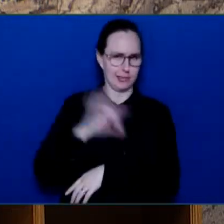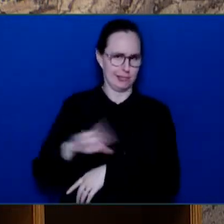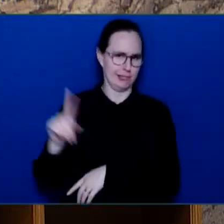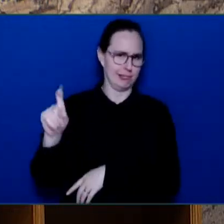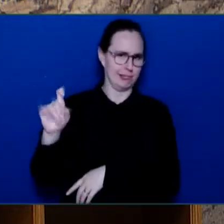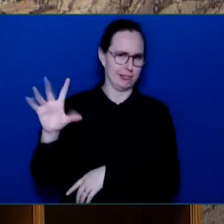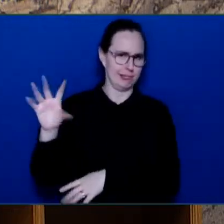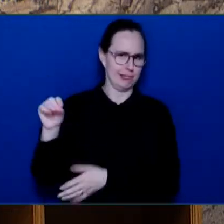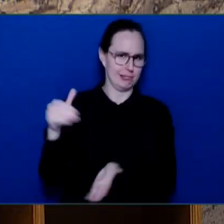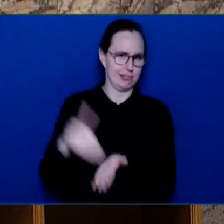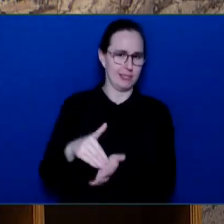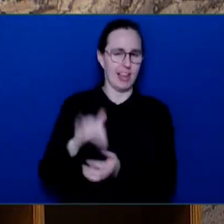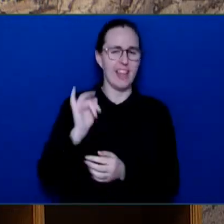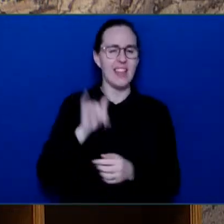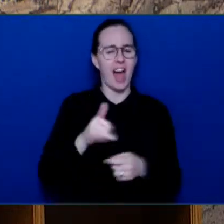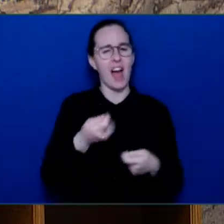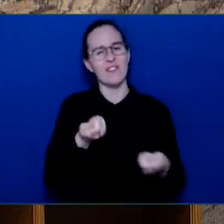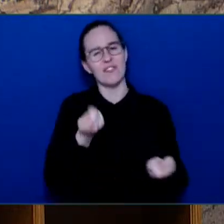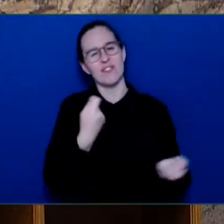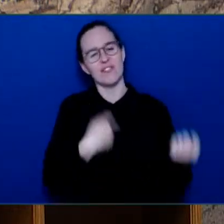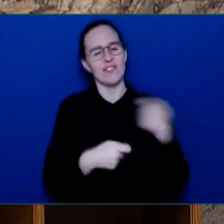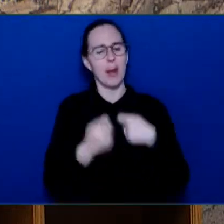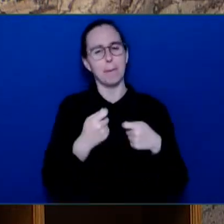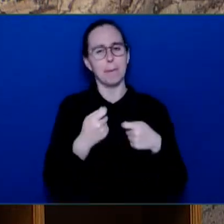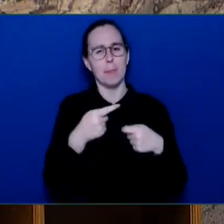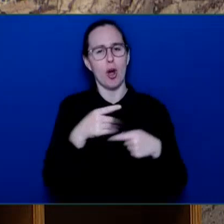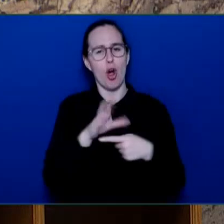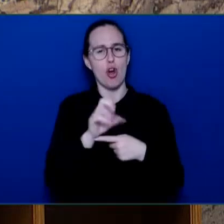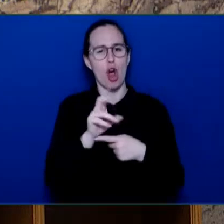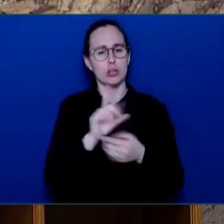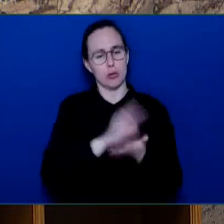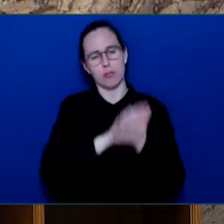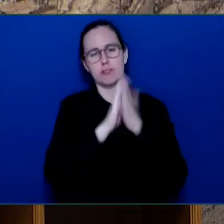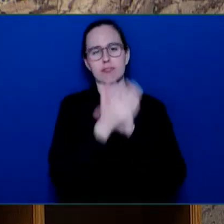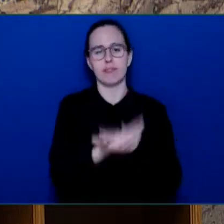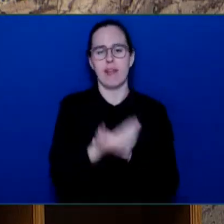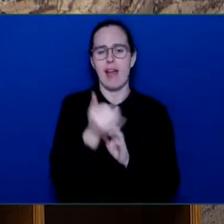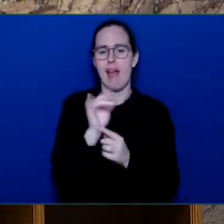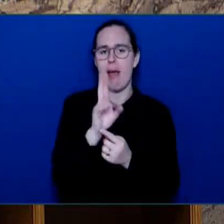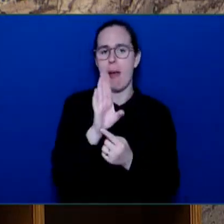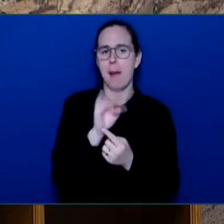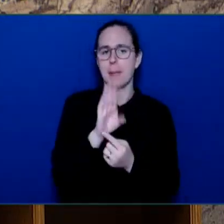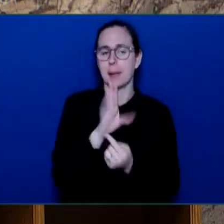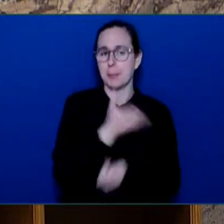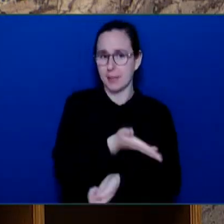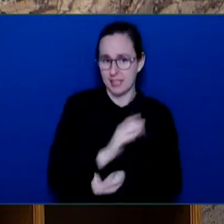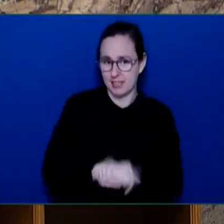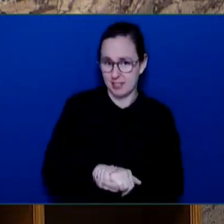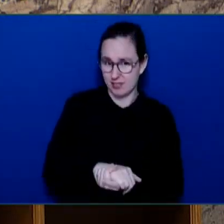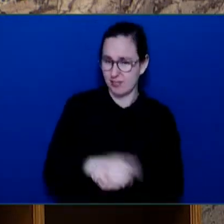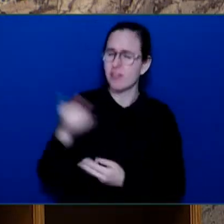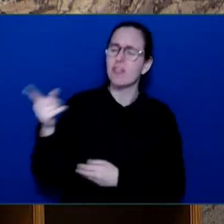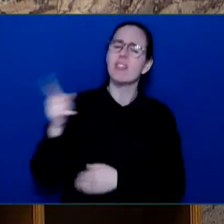own up to his hypocrisy and double standards and answer for exploiting the